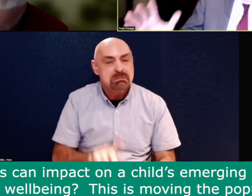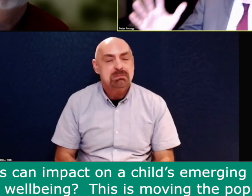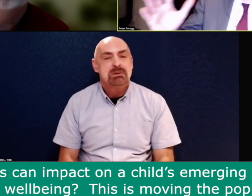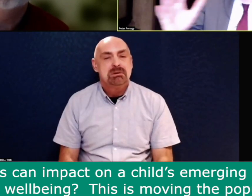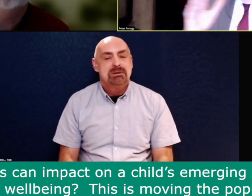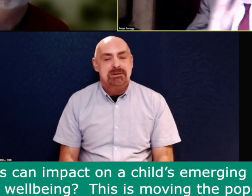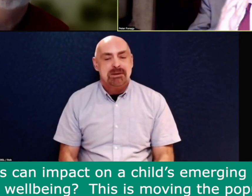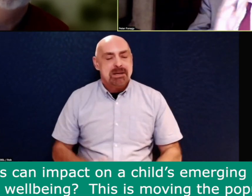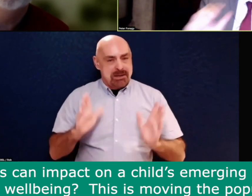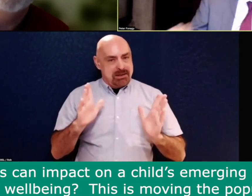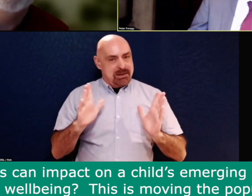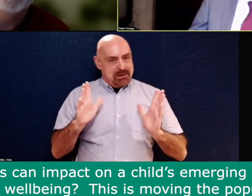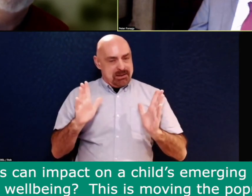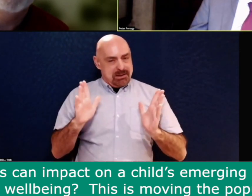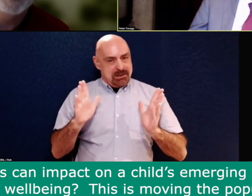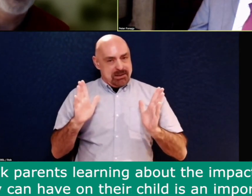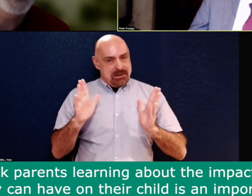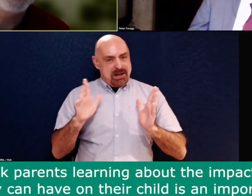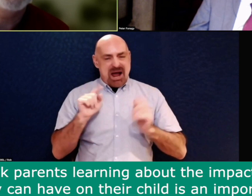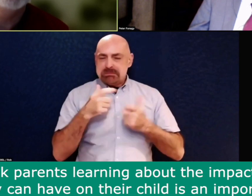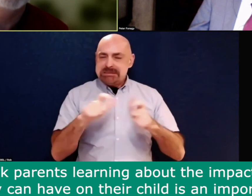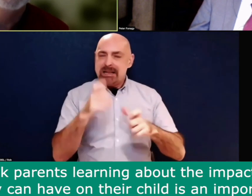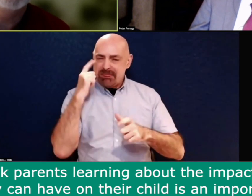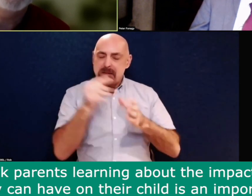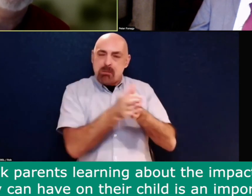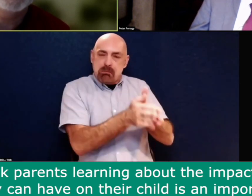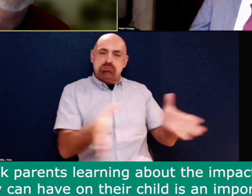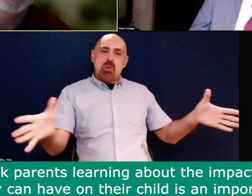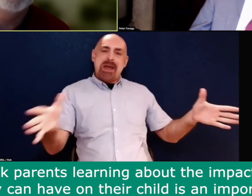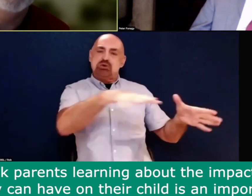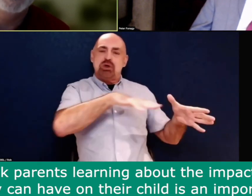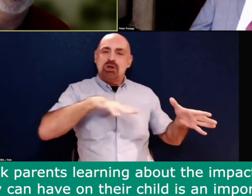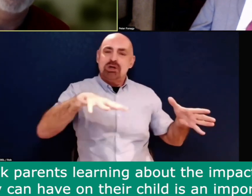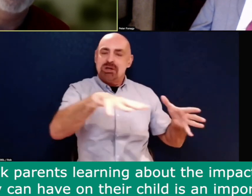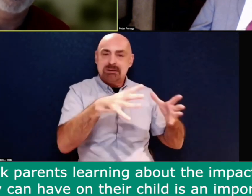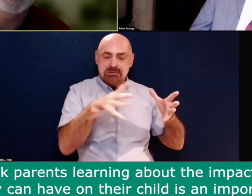This is moving the population. Yeah. So I think